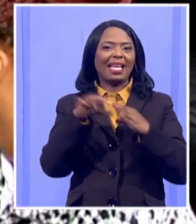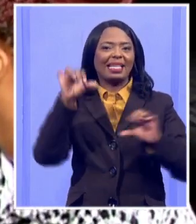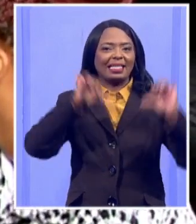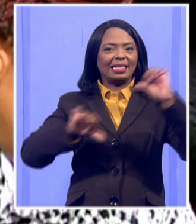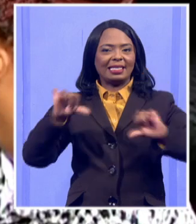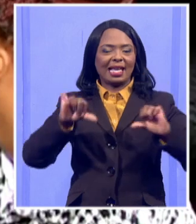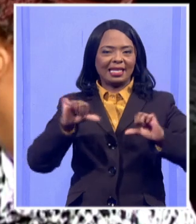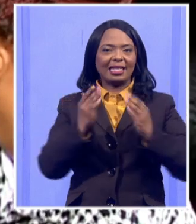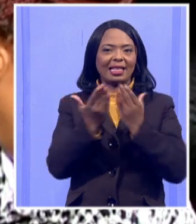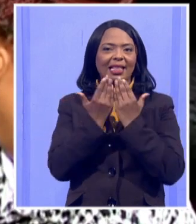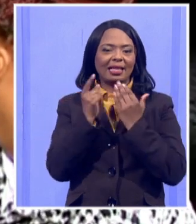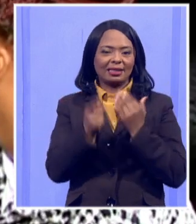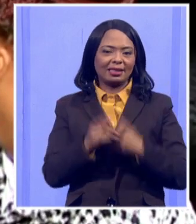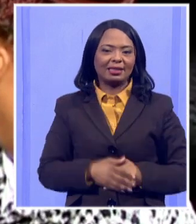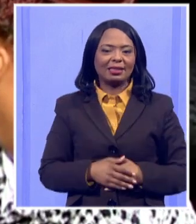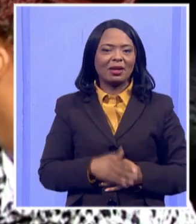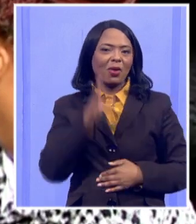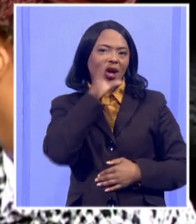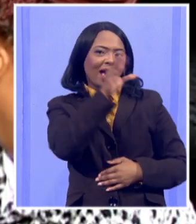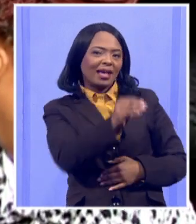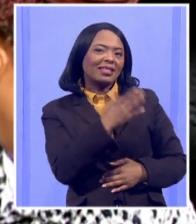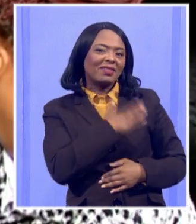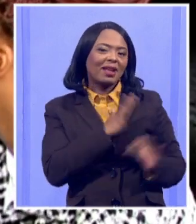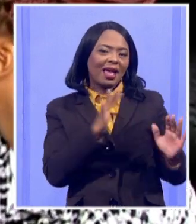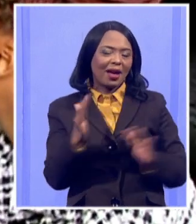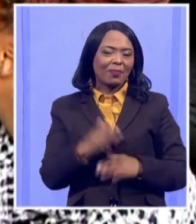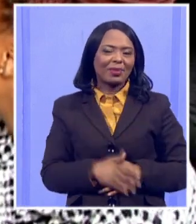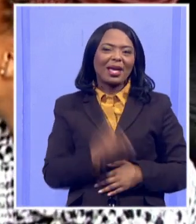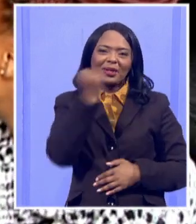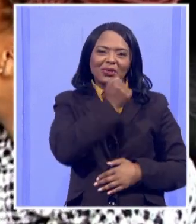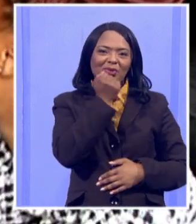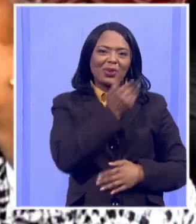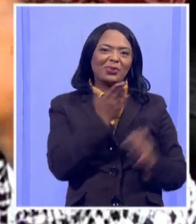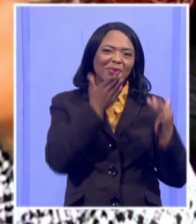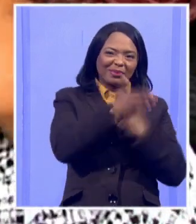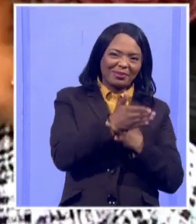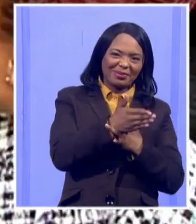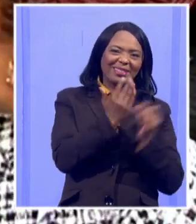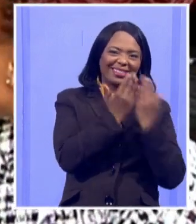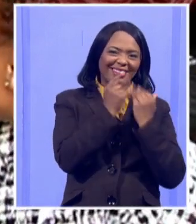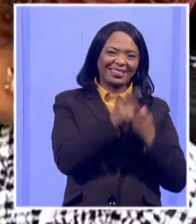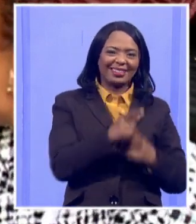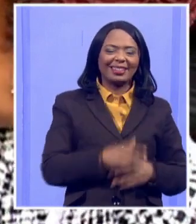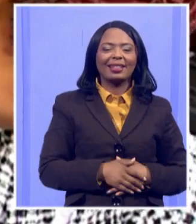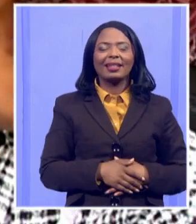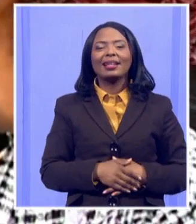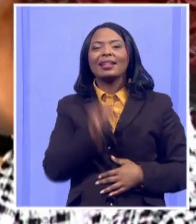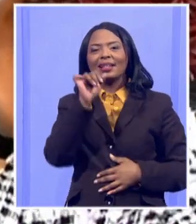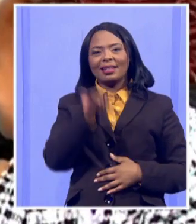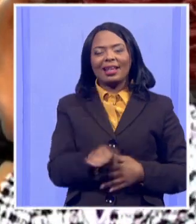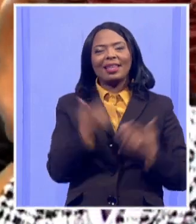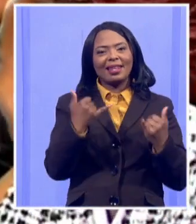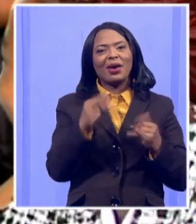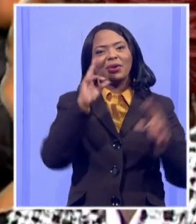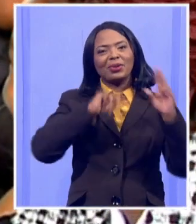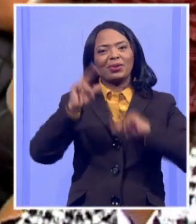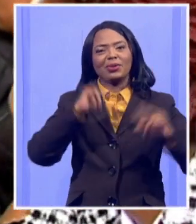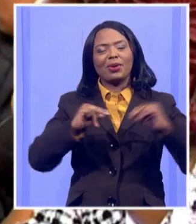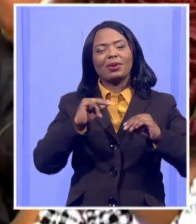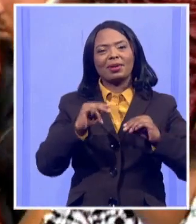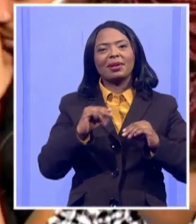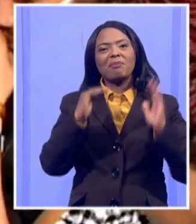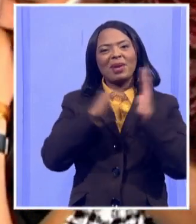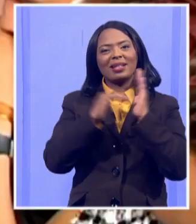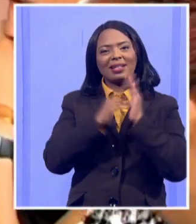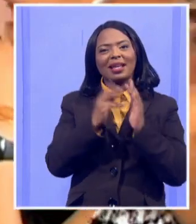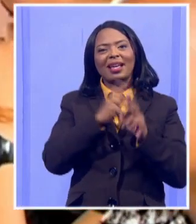and hear exactly how they feel. Okay, sorry to stop you while you're busy doing class. Okay, Keisha, let's first talk about the matric results generally. How